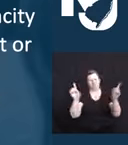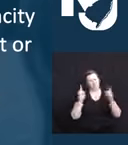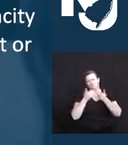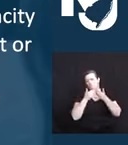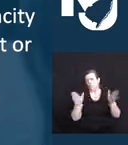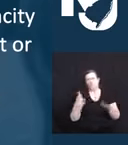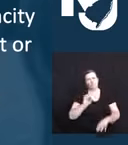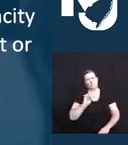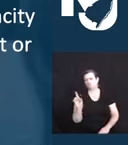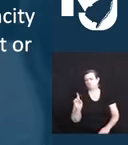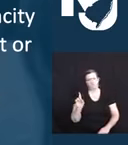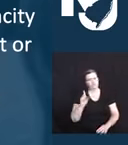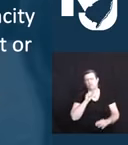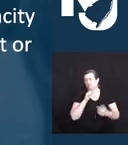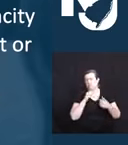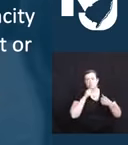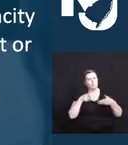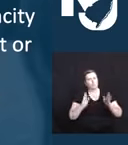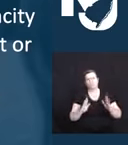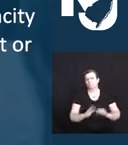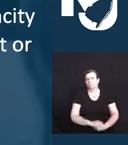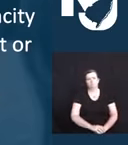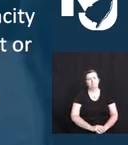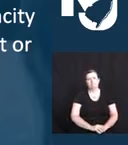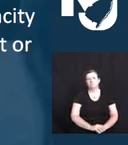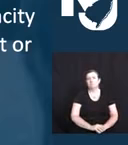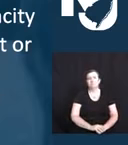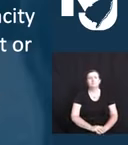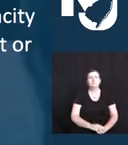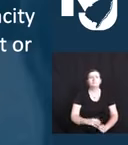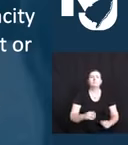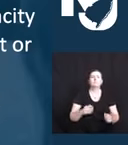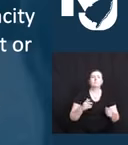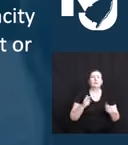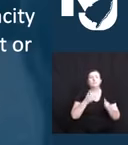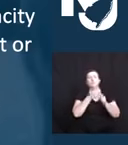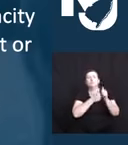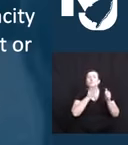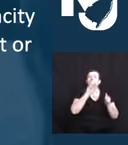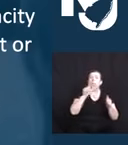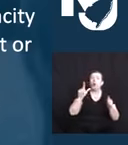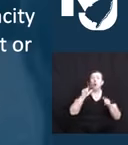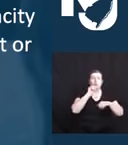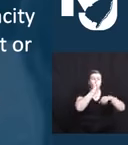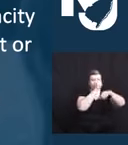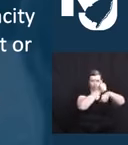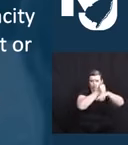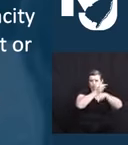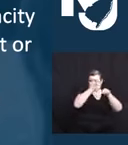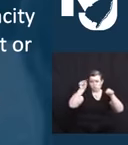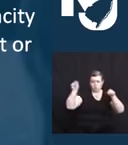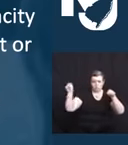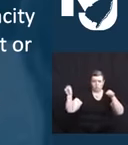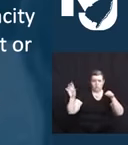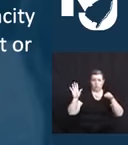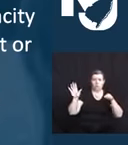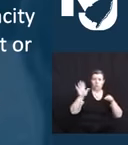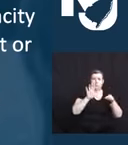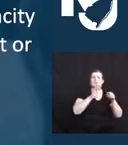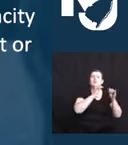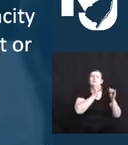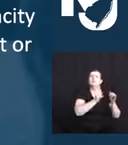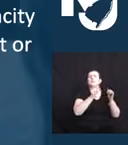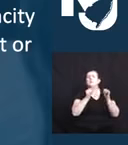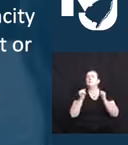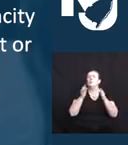mall operators to establish building-specific policies and customer flow plans to minimize